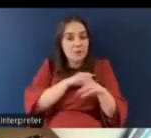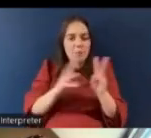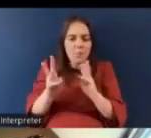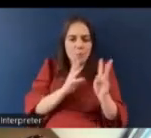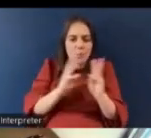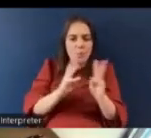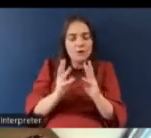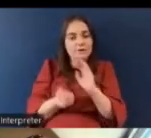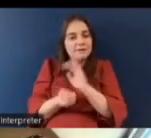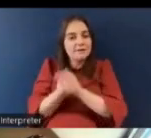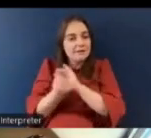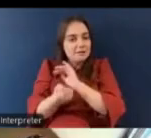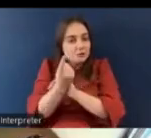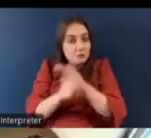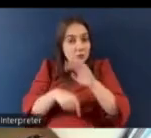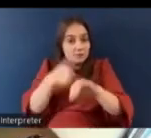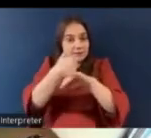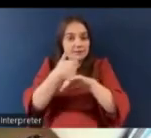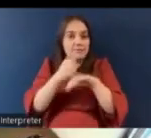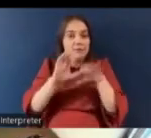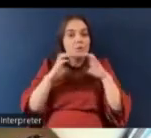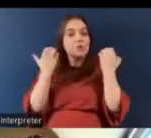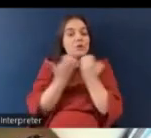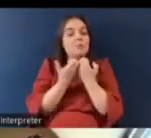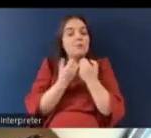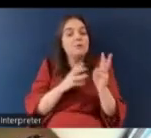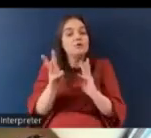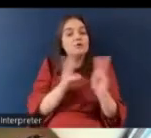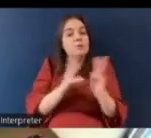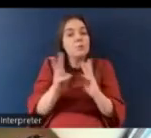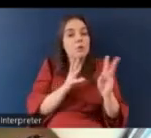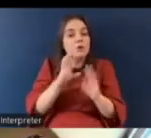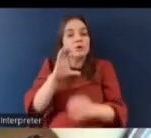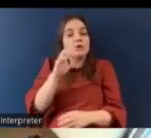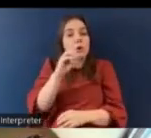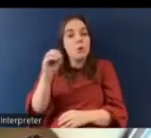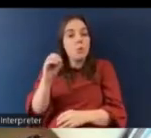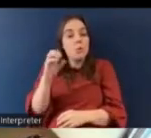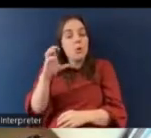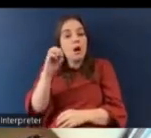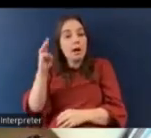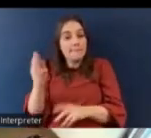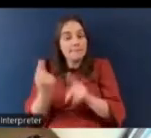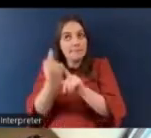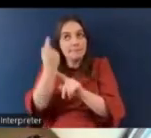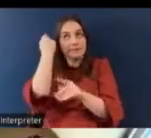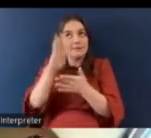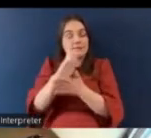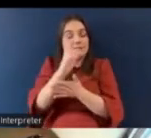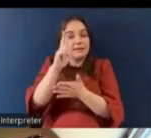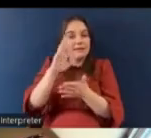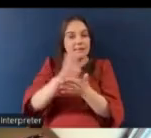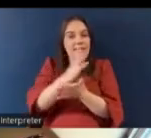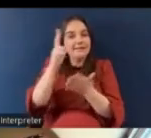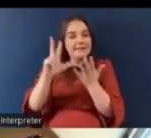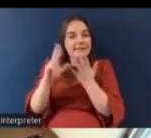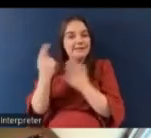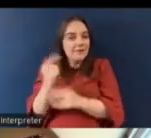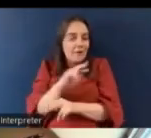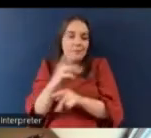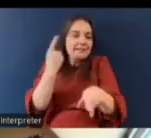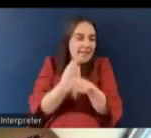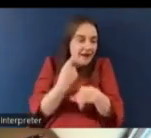issue of, we were established as the Community Workers Cooperative in 1981. I haven't been there since then. I'm not that old,